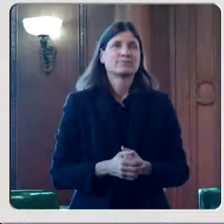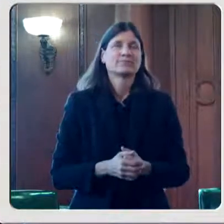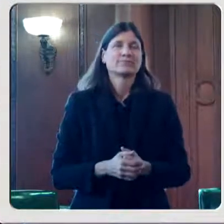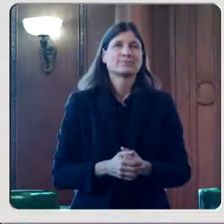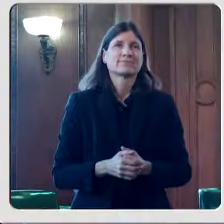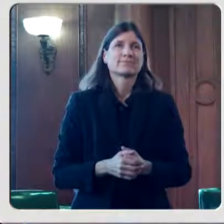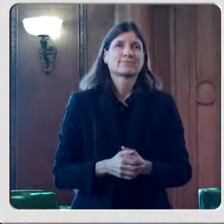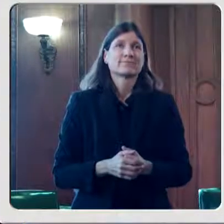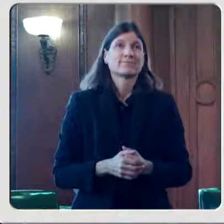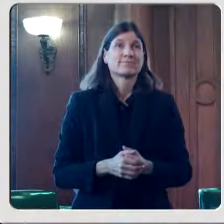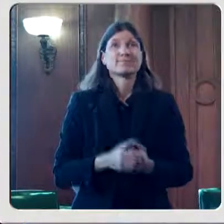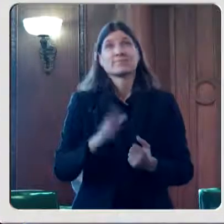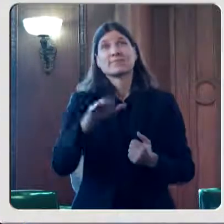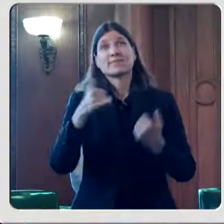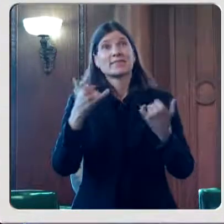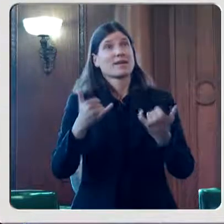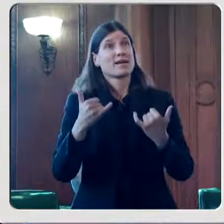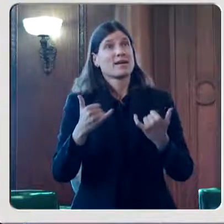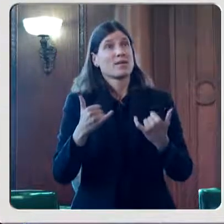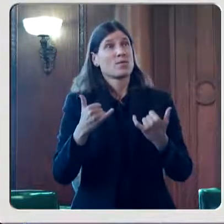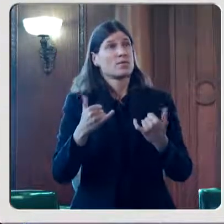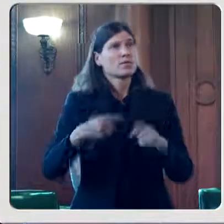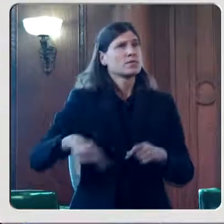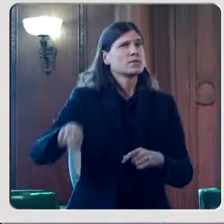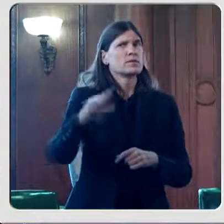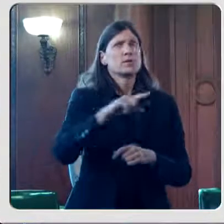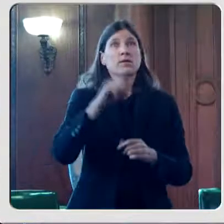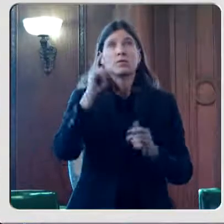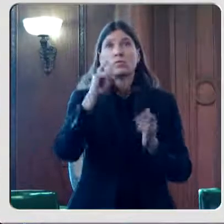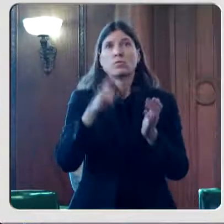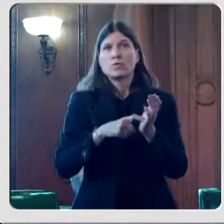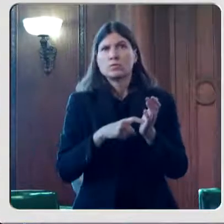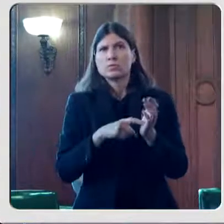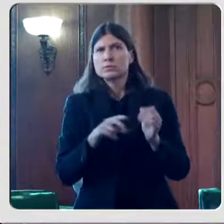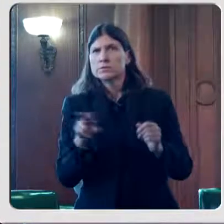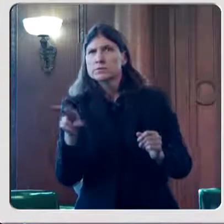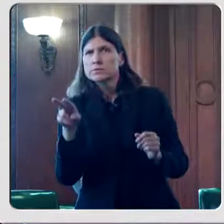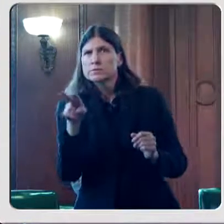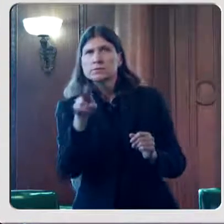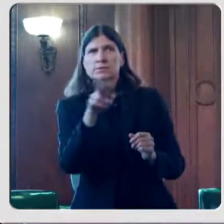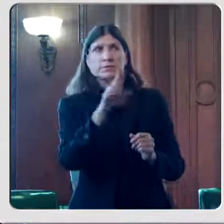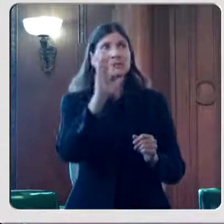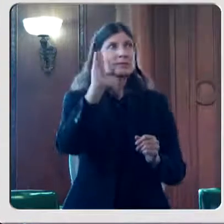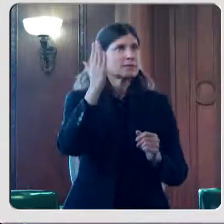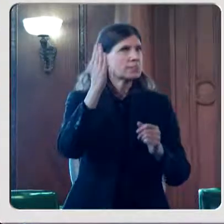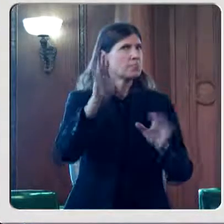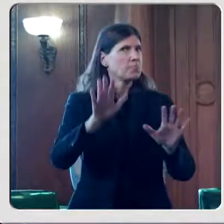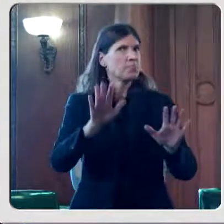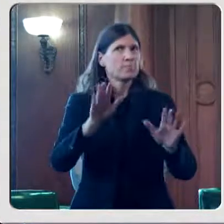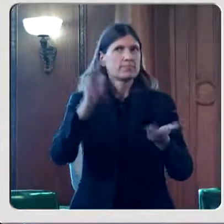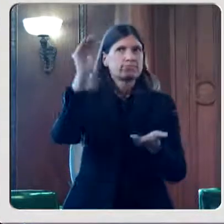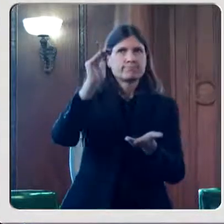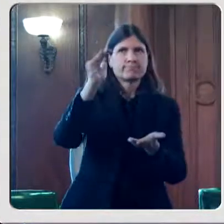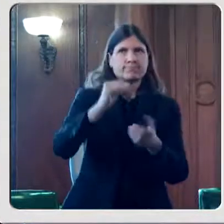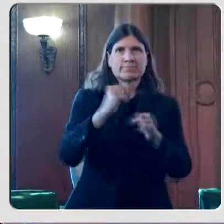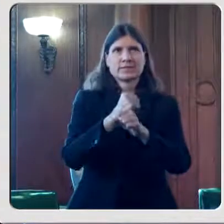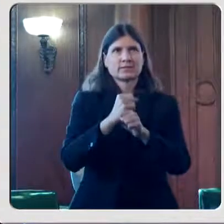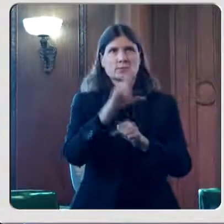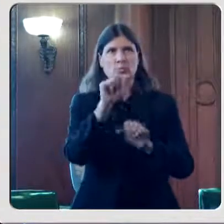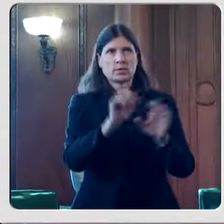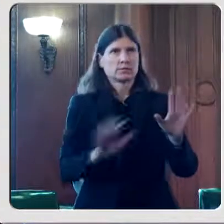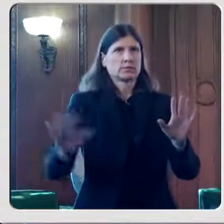factor, certainly to the positive trends that we've seen over the past several weeks, particularly in the reduction of hospitalized cases and